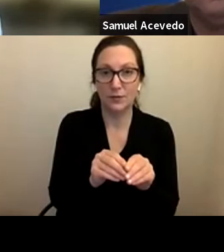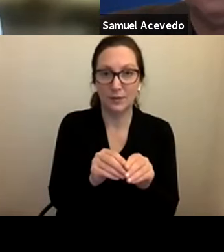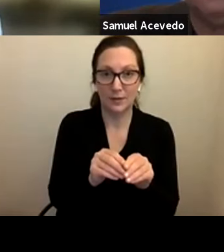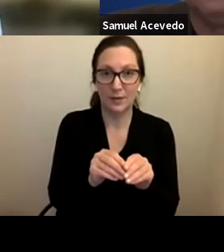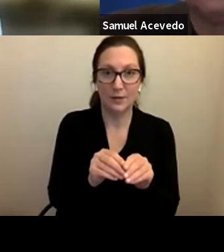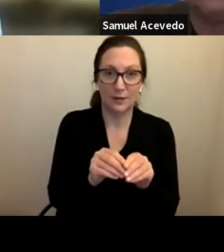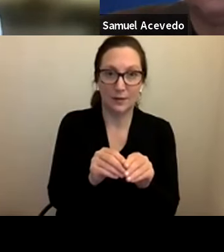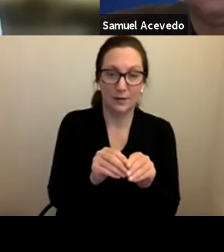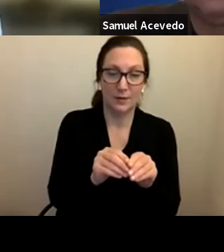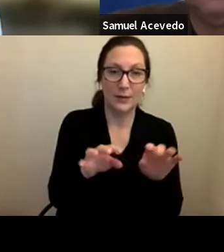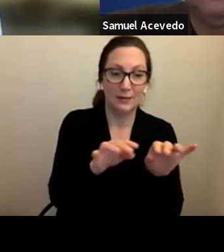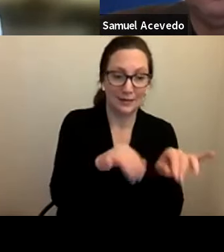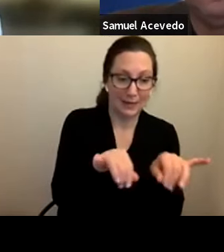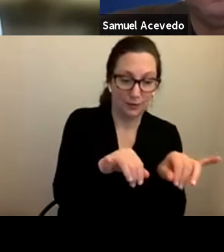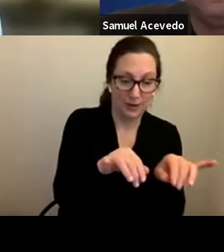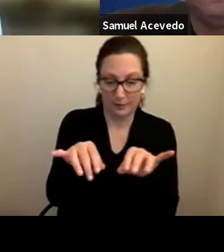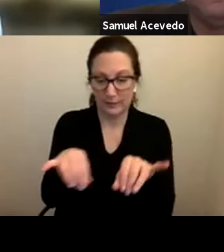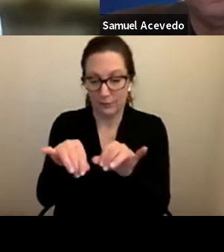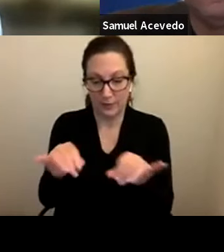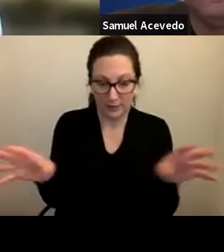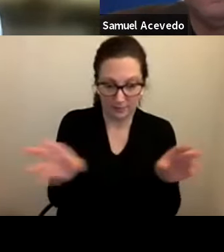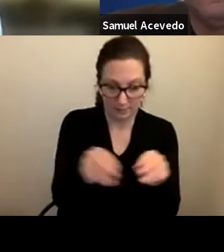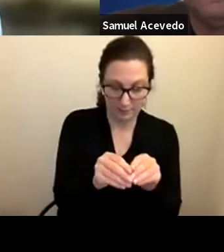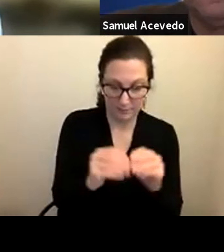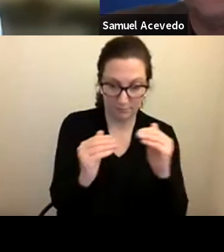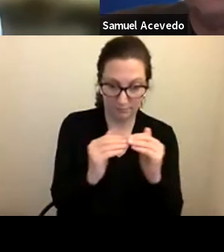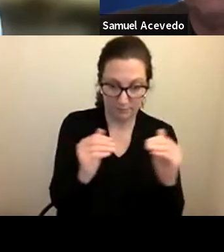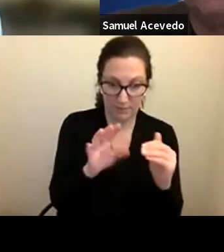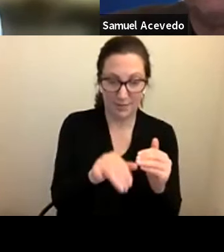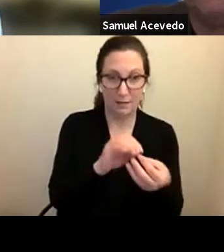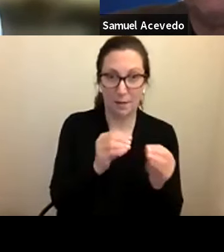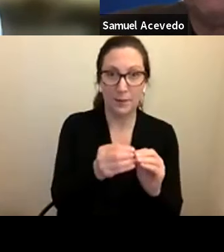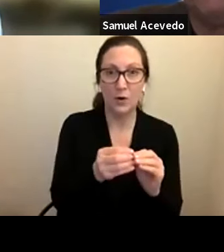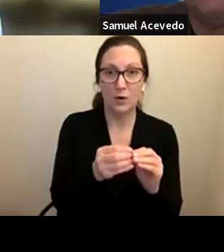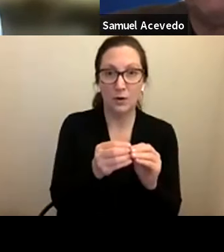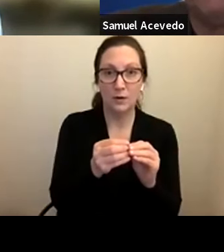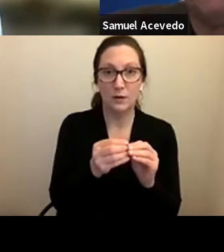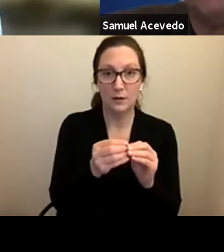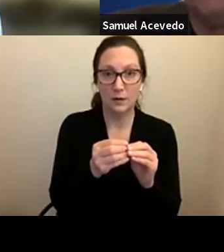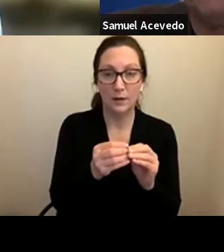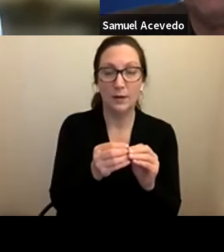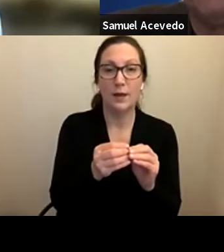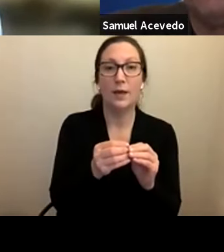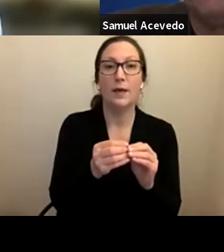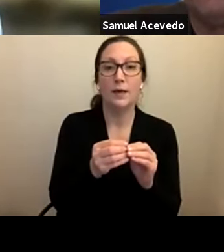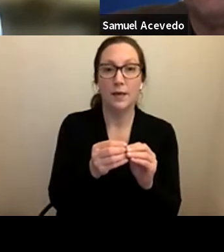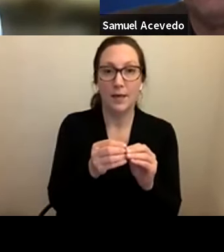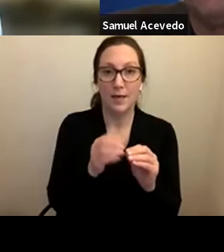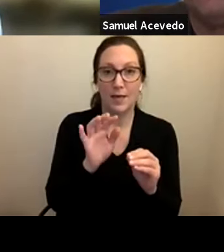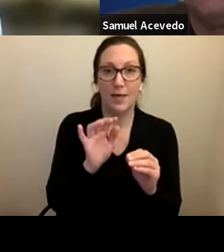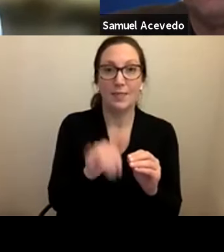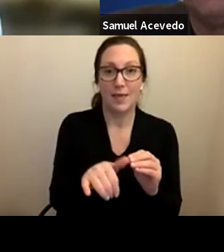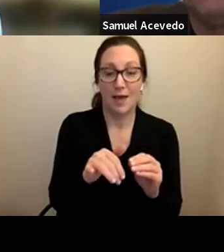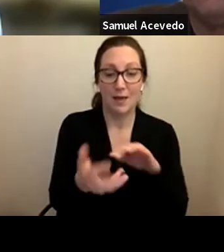standardize each and add them together. And then they can see in the combined regression